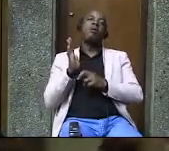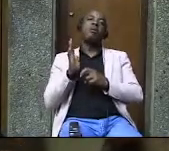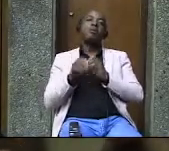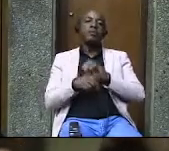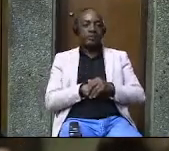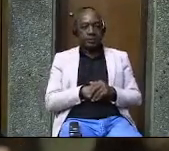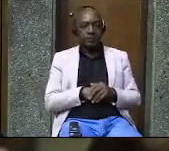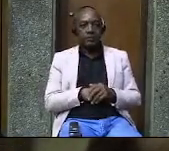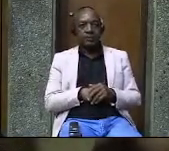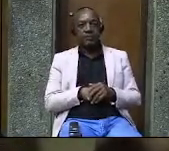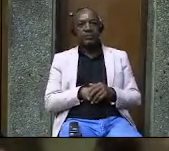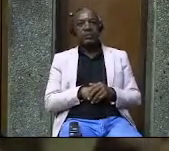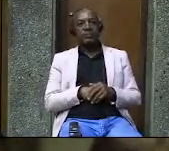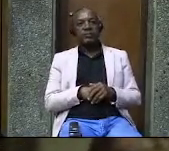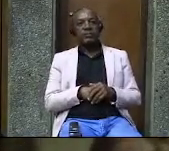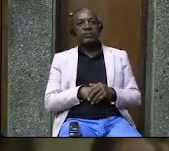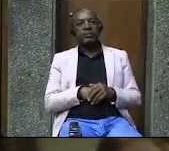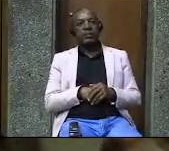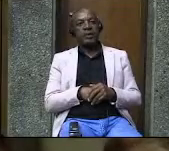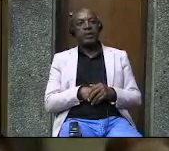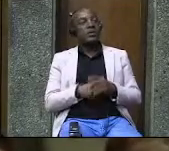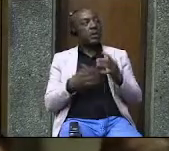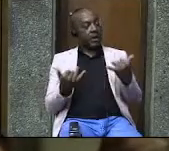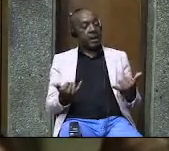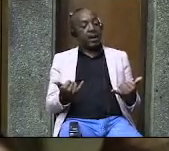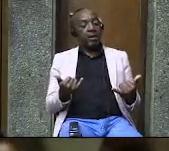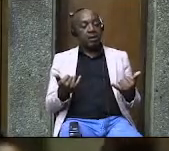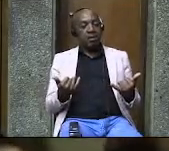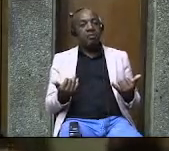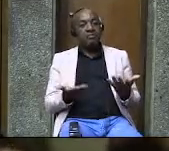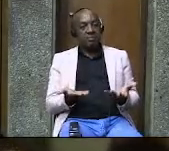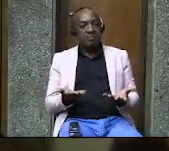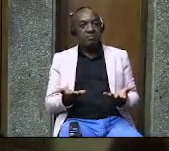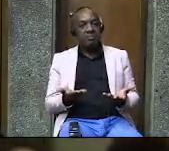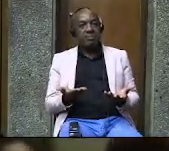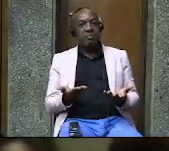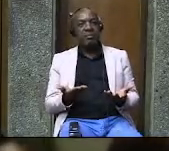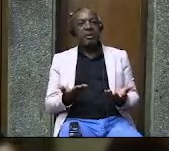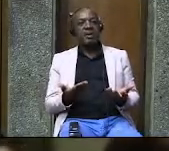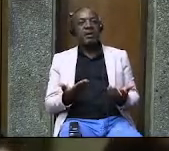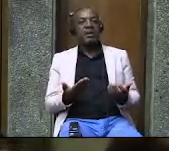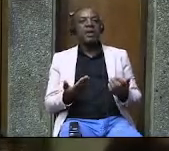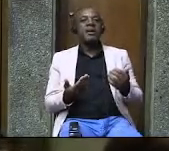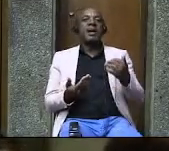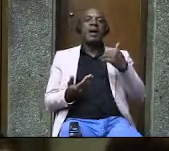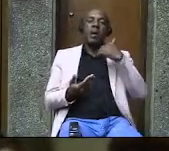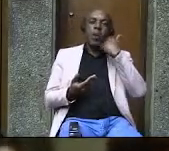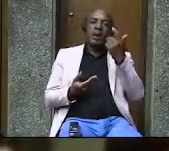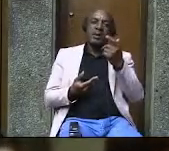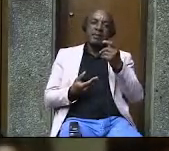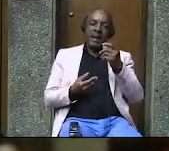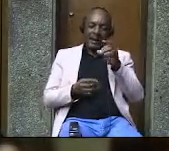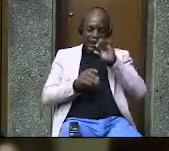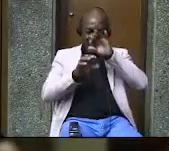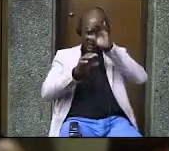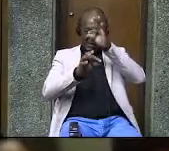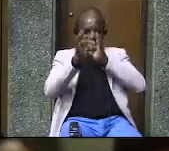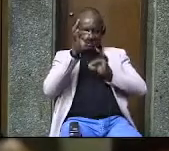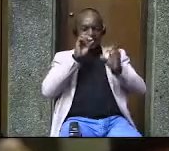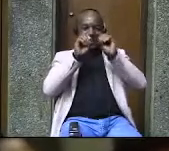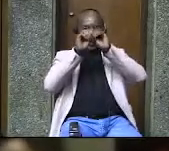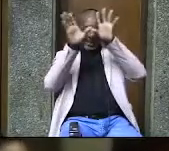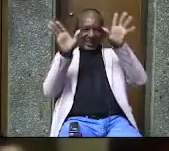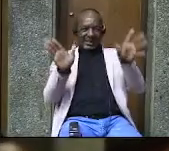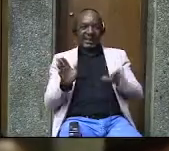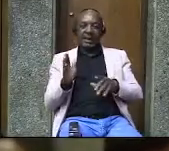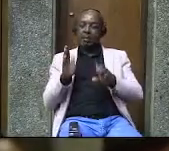In this area, I want to suggest that it's either the additional guidelines are brought into the bill